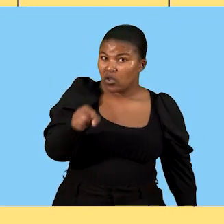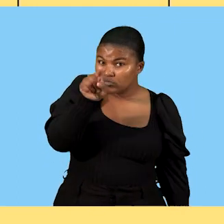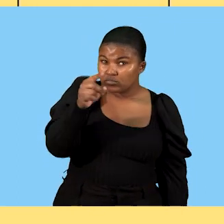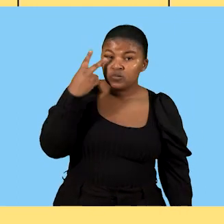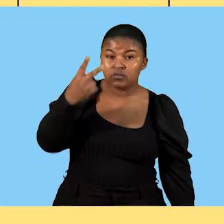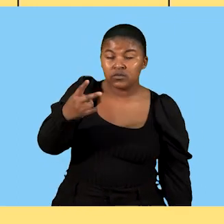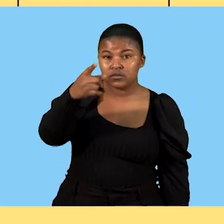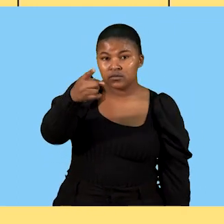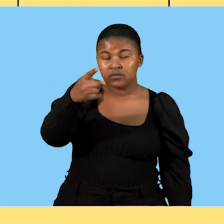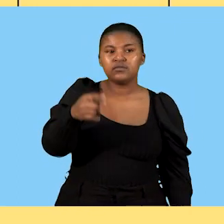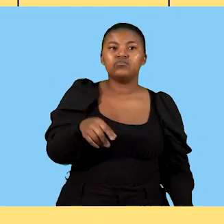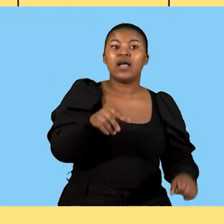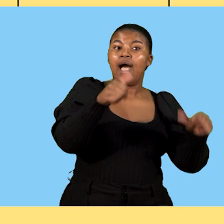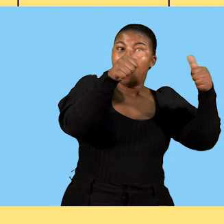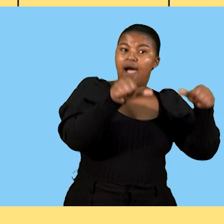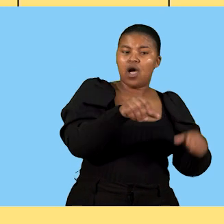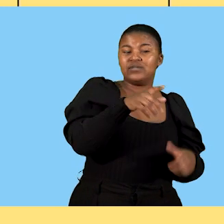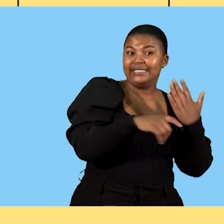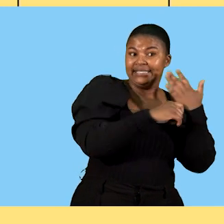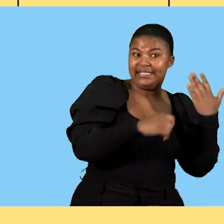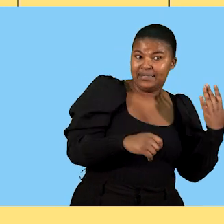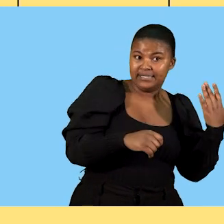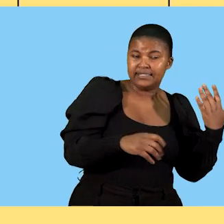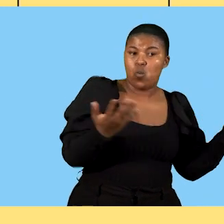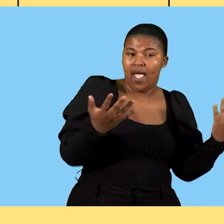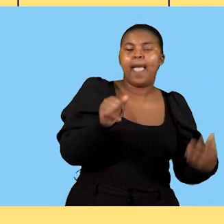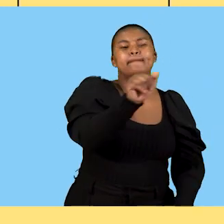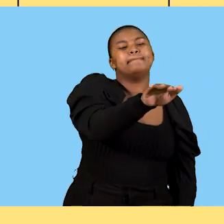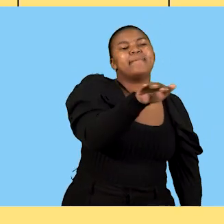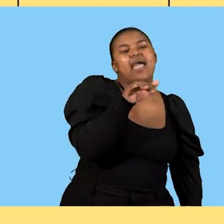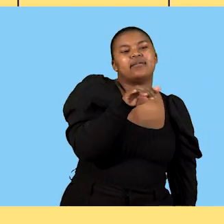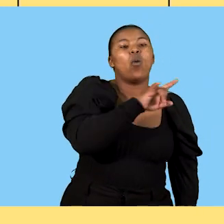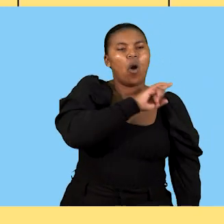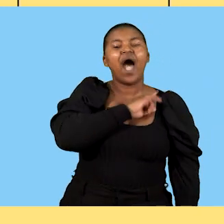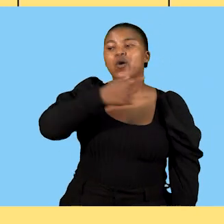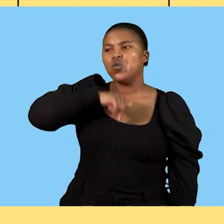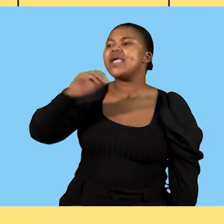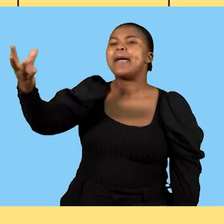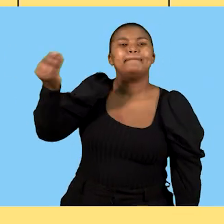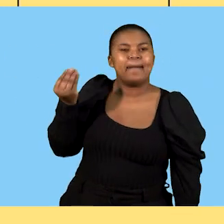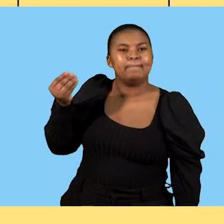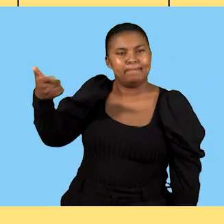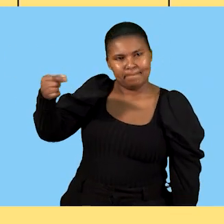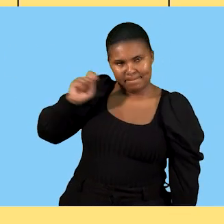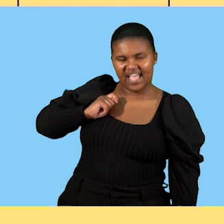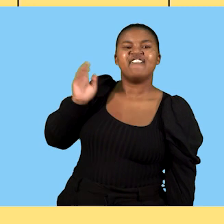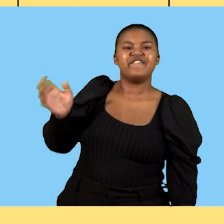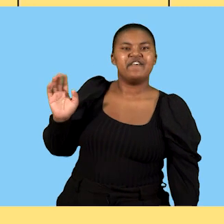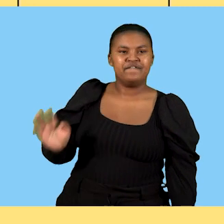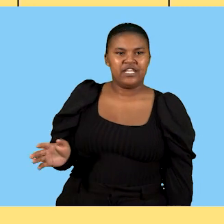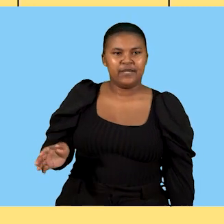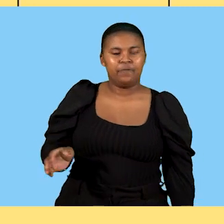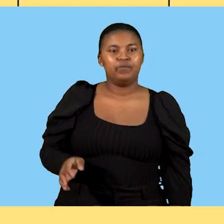17,000. Account debit is going to be bank because we have received. And once